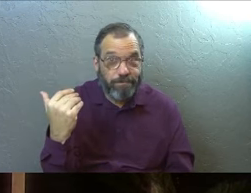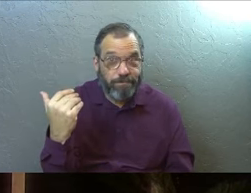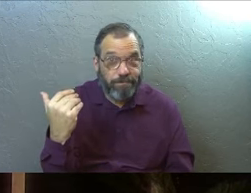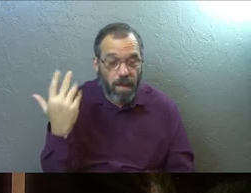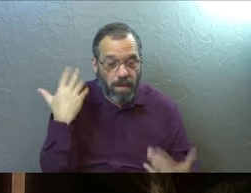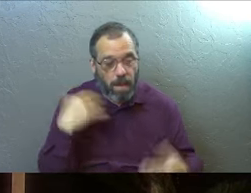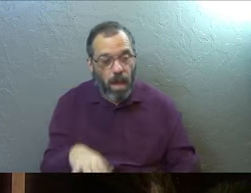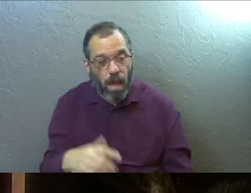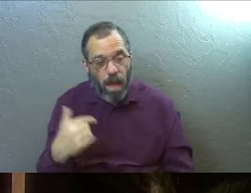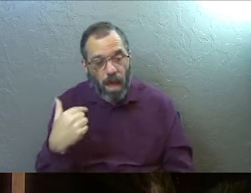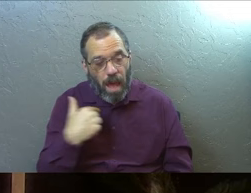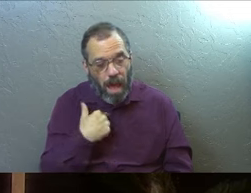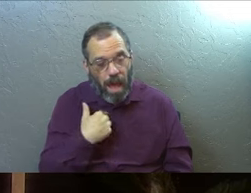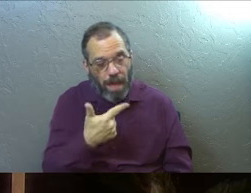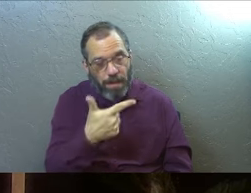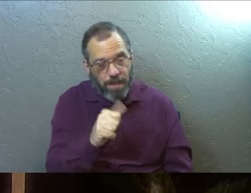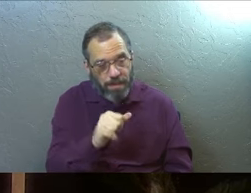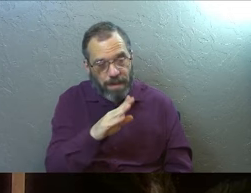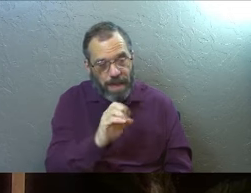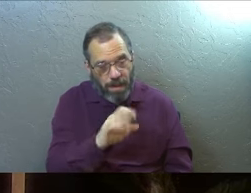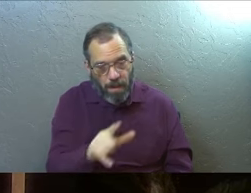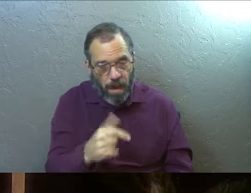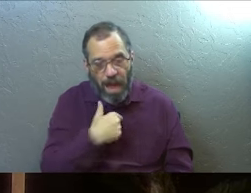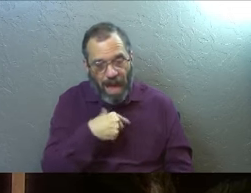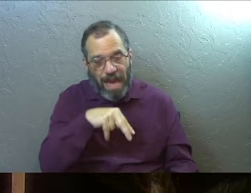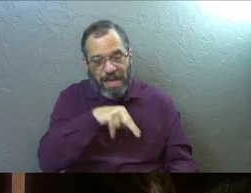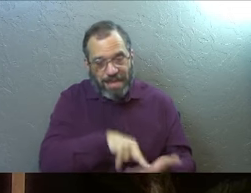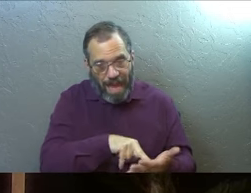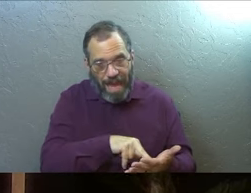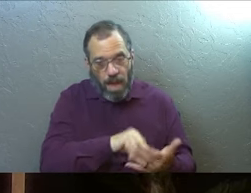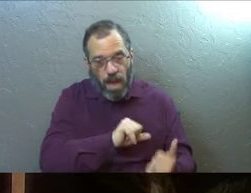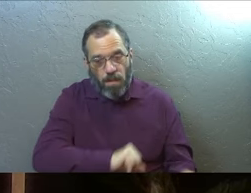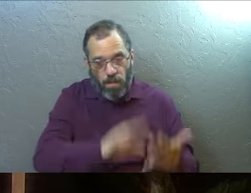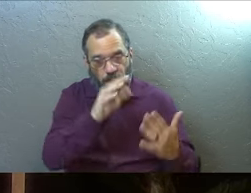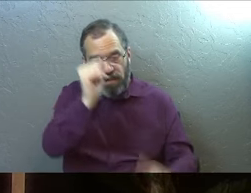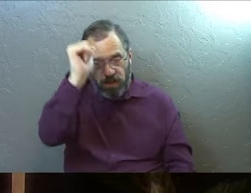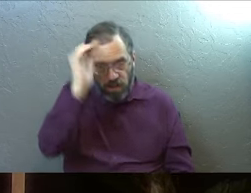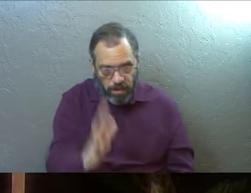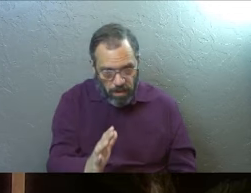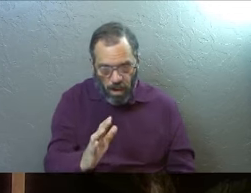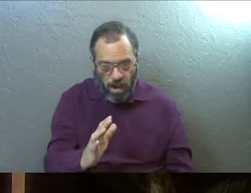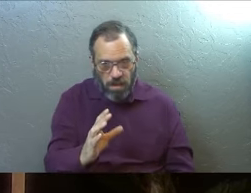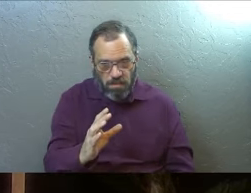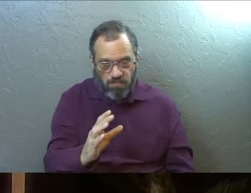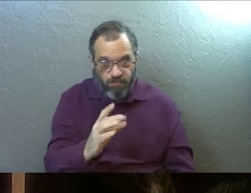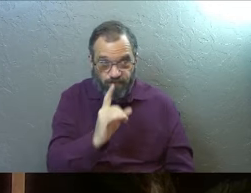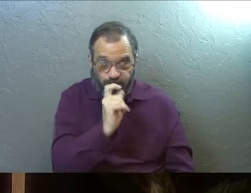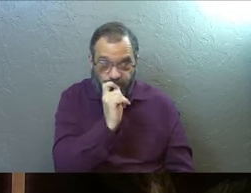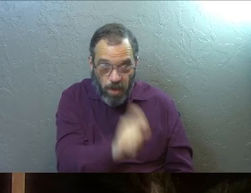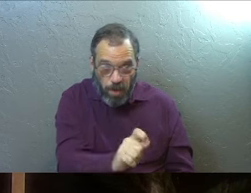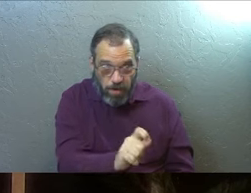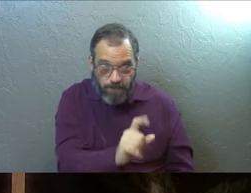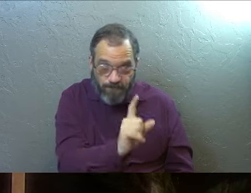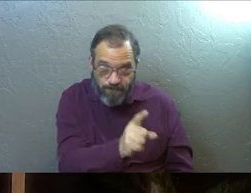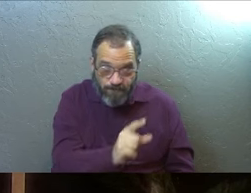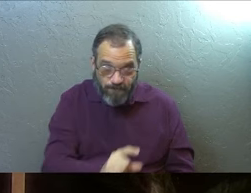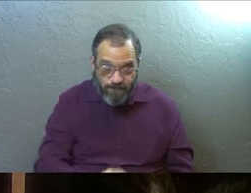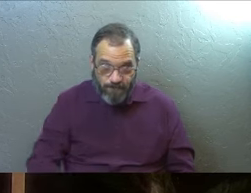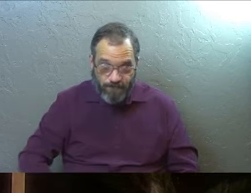The angel said, I am Gabriel. I stand in the very presence of God, darn it.